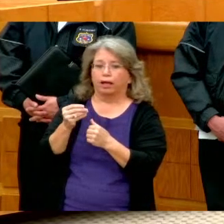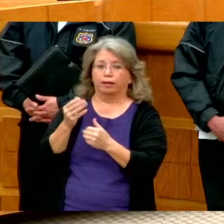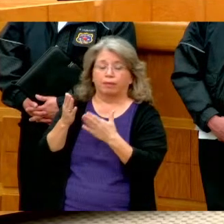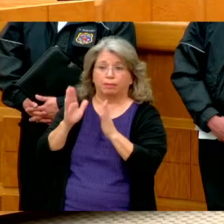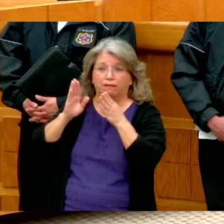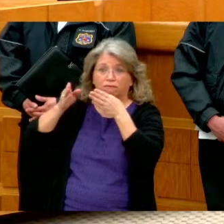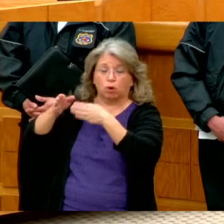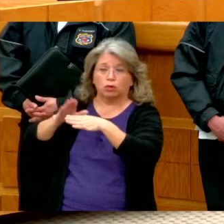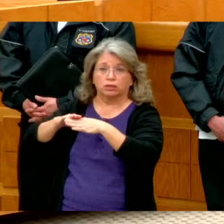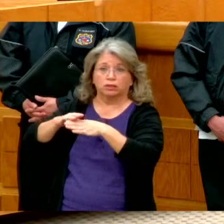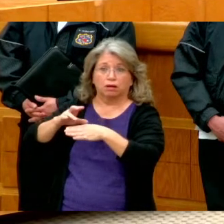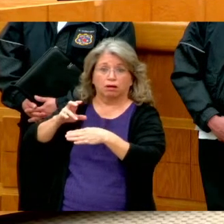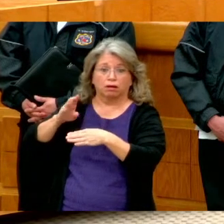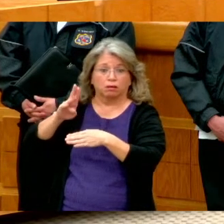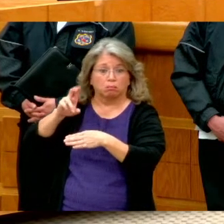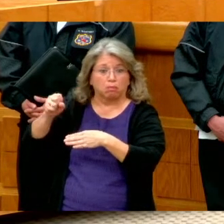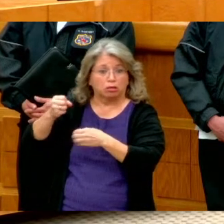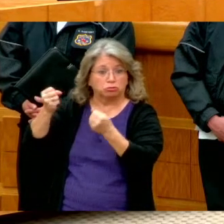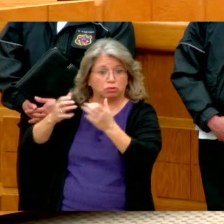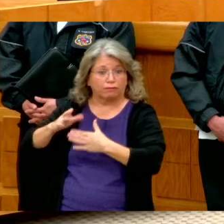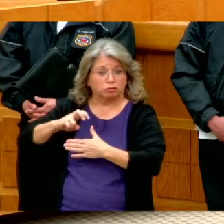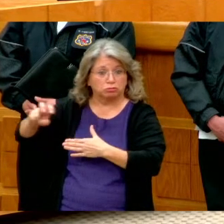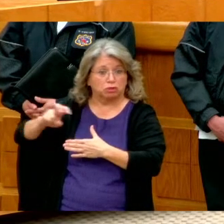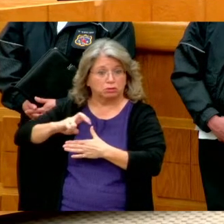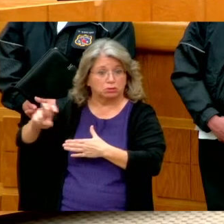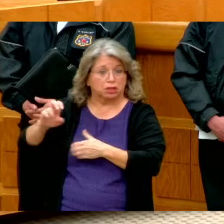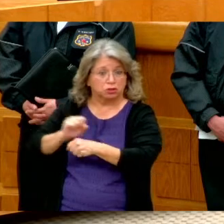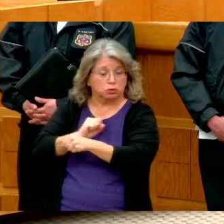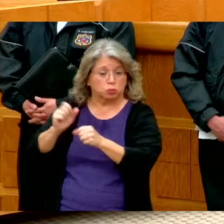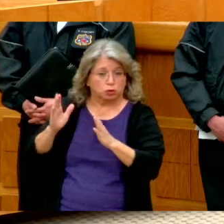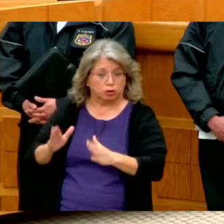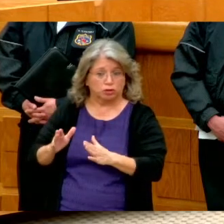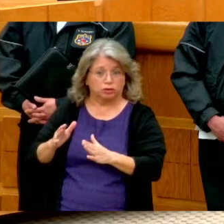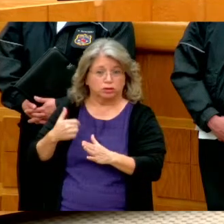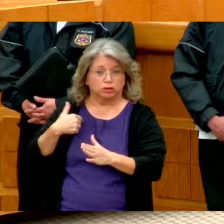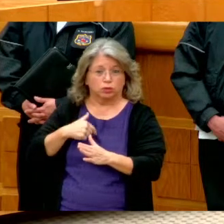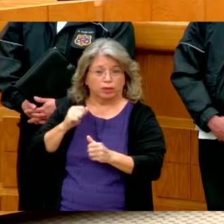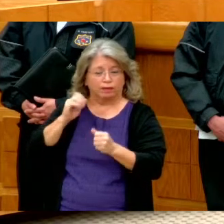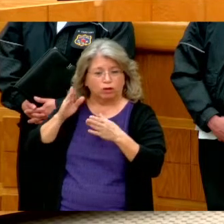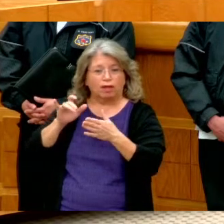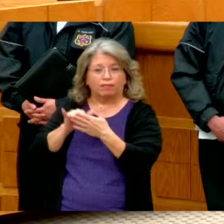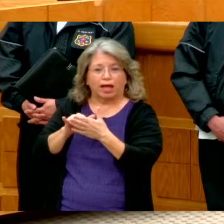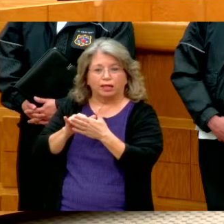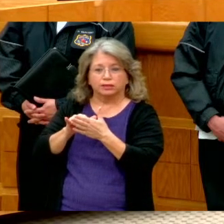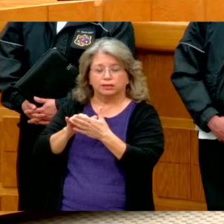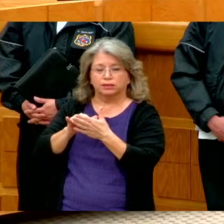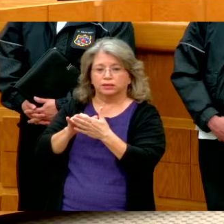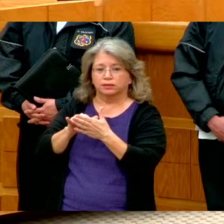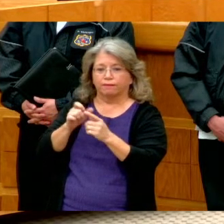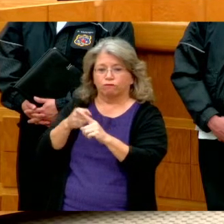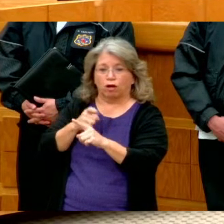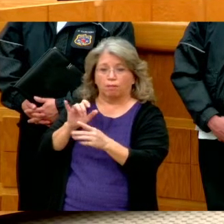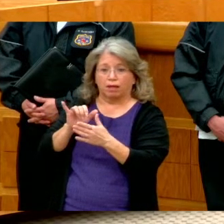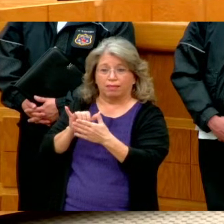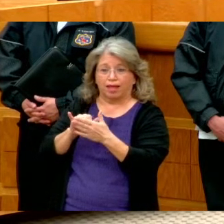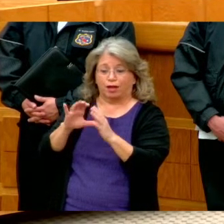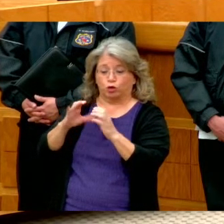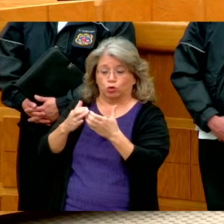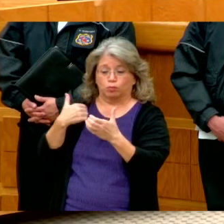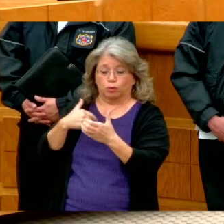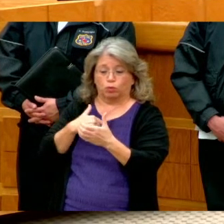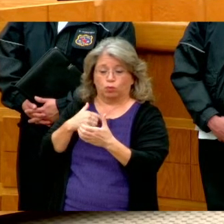workers, so that we can, focus on that. But that's that 12-hour. So what we're hoping is if we do our job